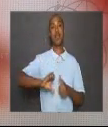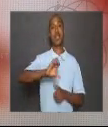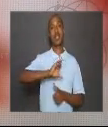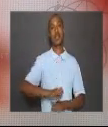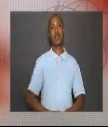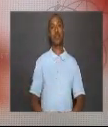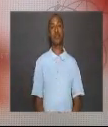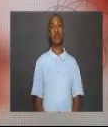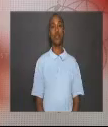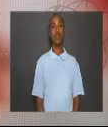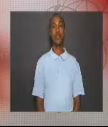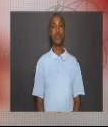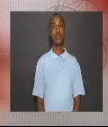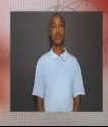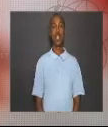atoms.